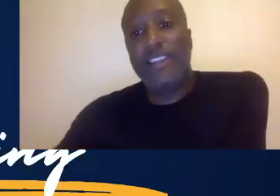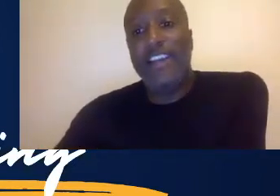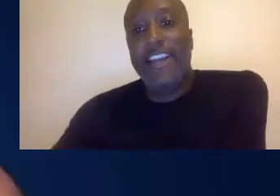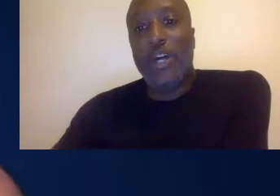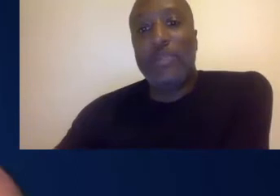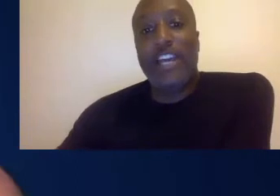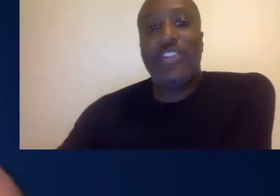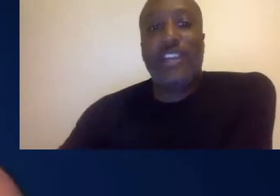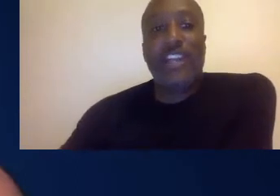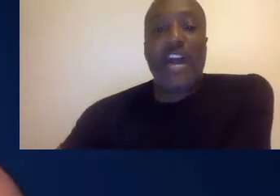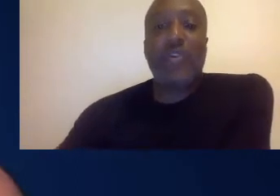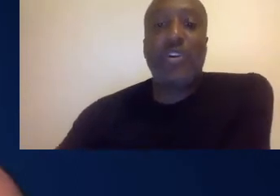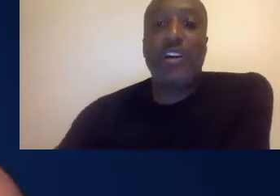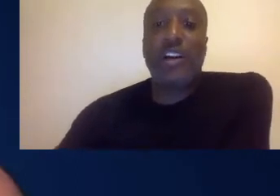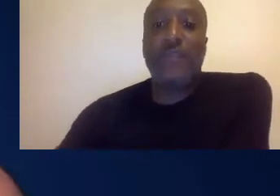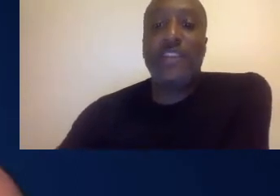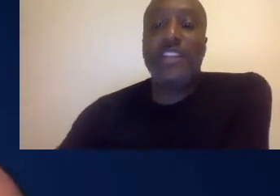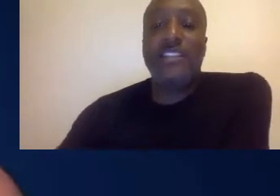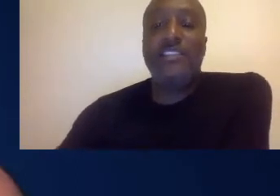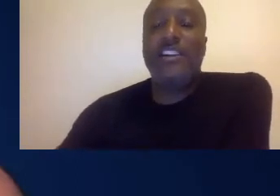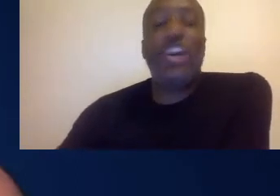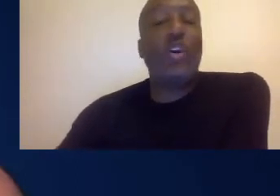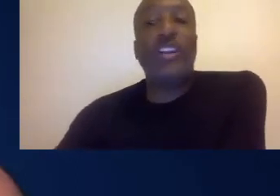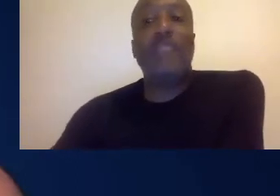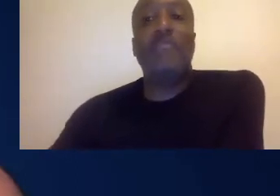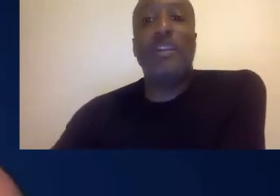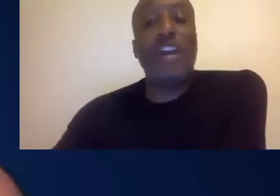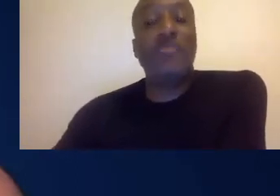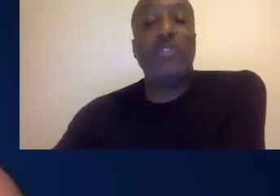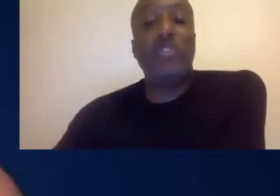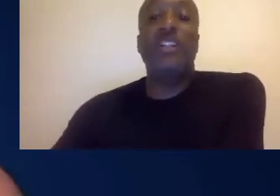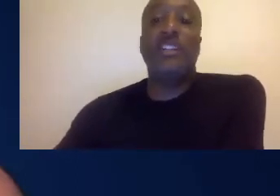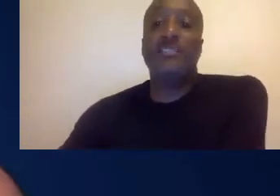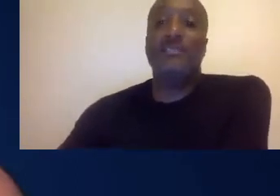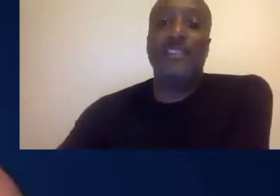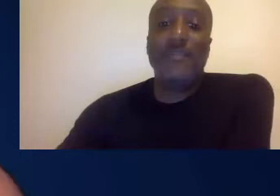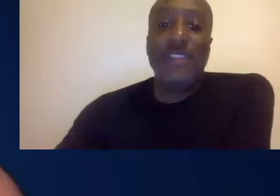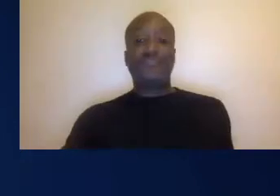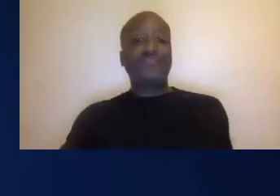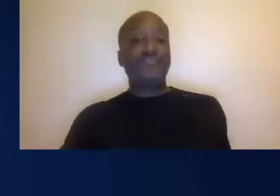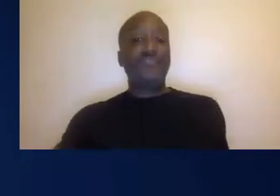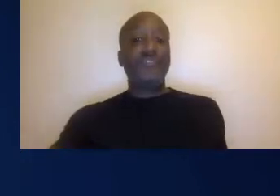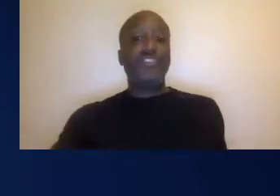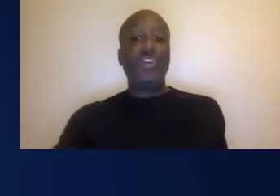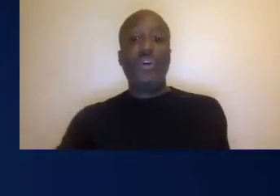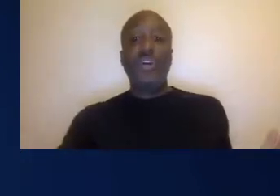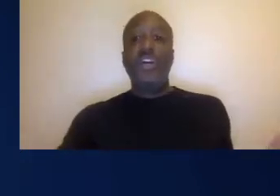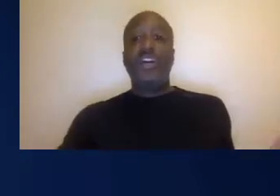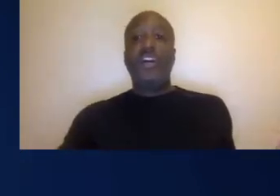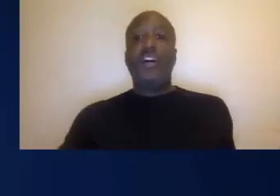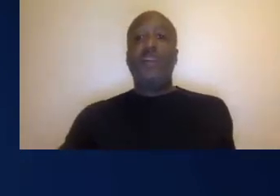to help to educate our current and possible future delegates.